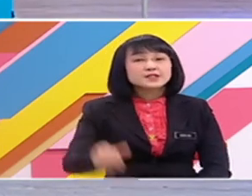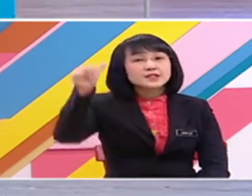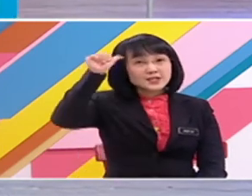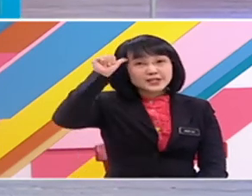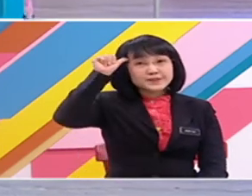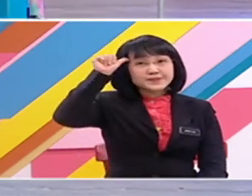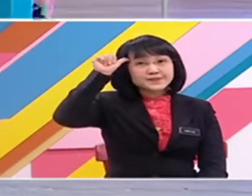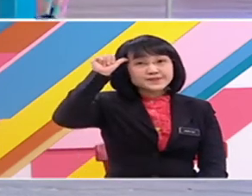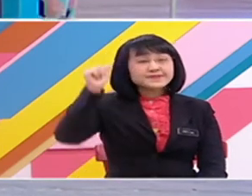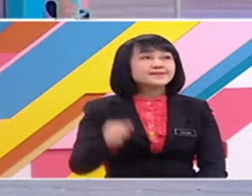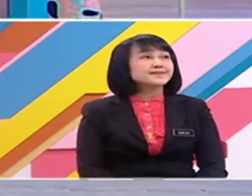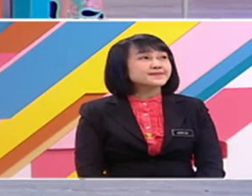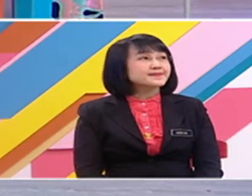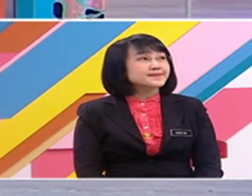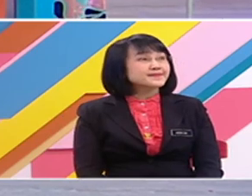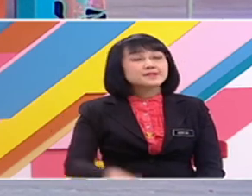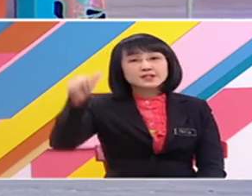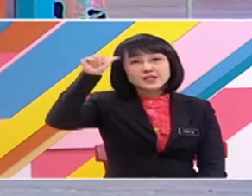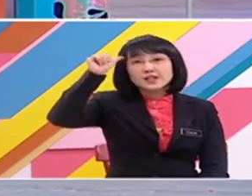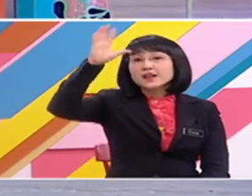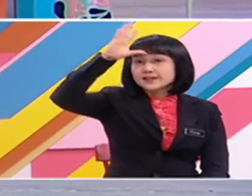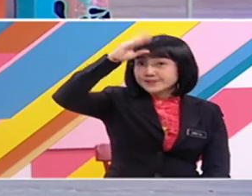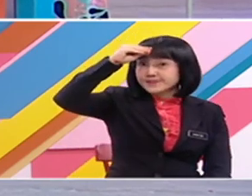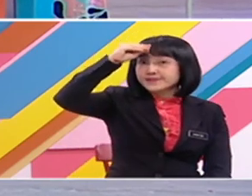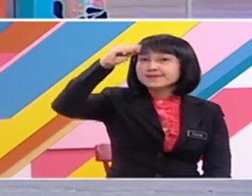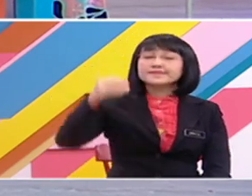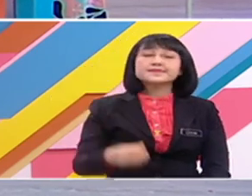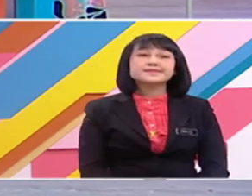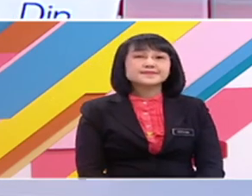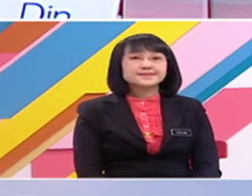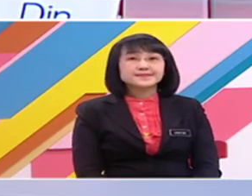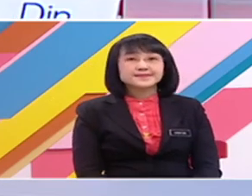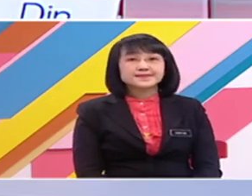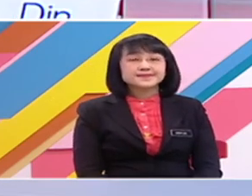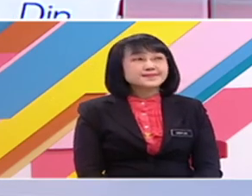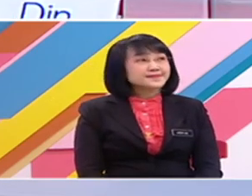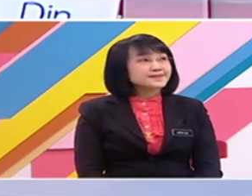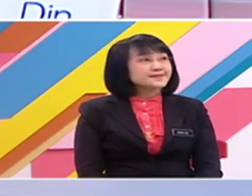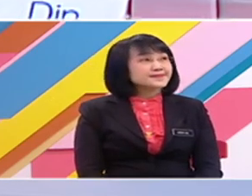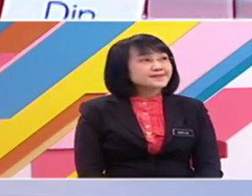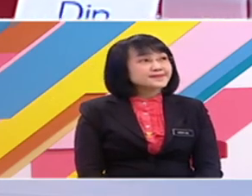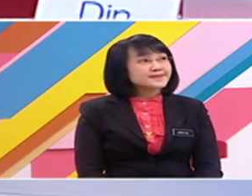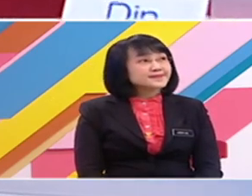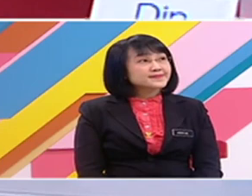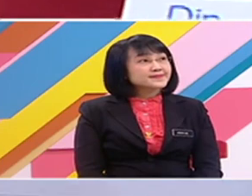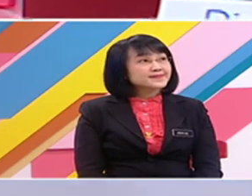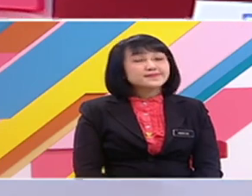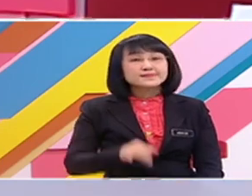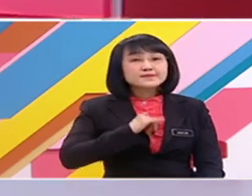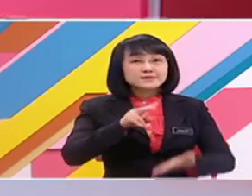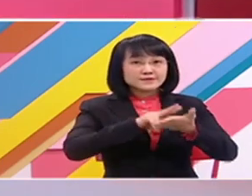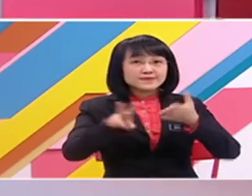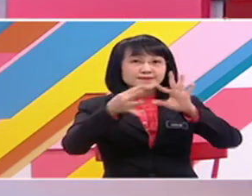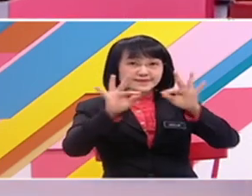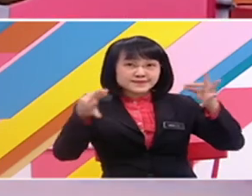Adib. Okay, so Adib is a boy, right, teacher? Yeah, a boy. And I'll read the verse.